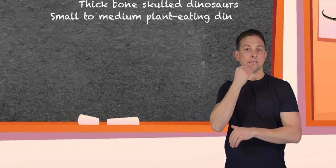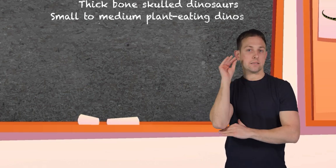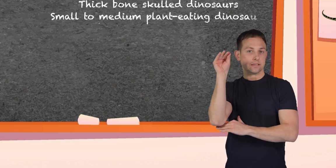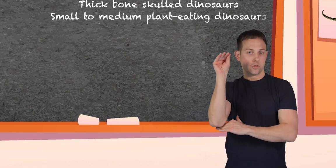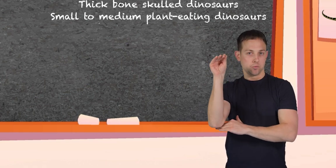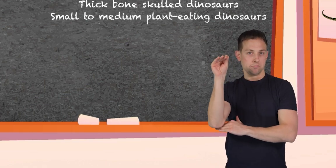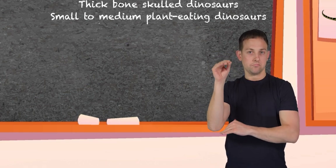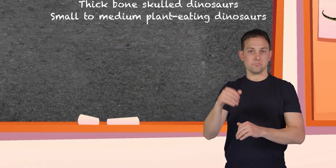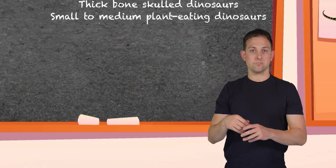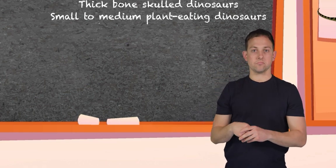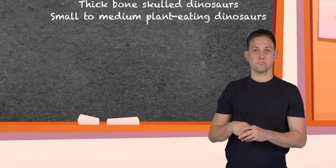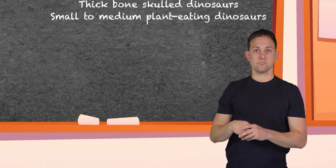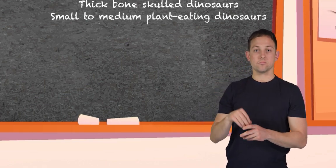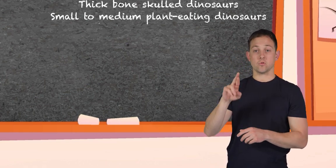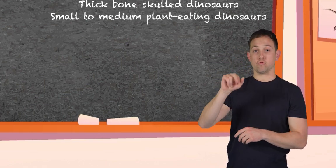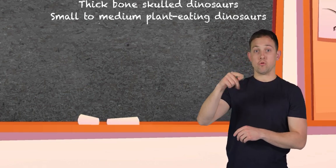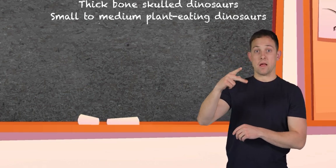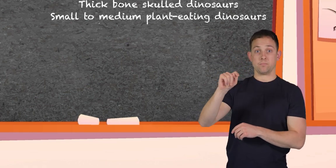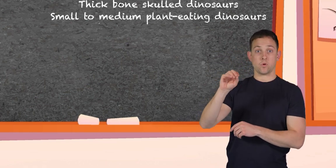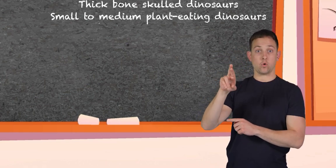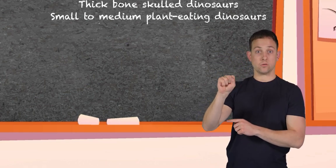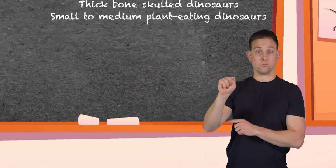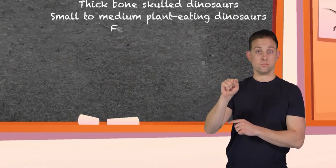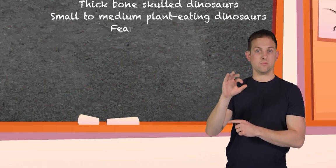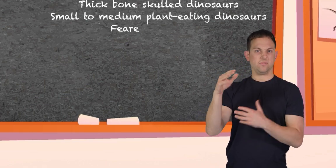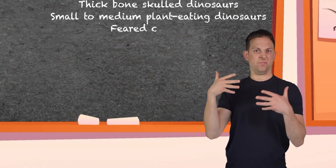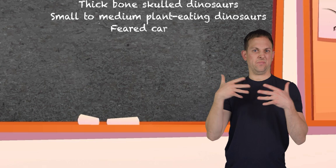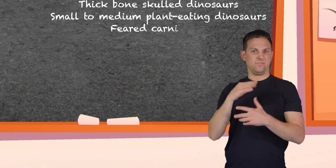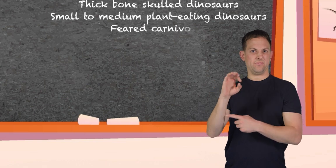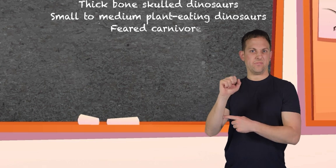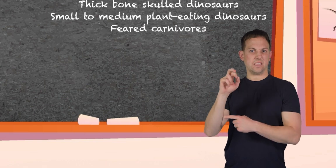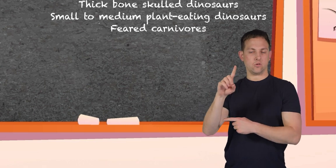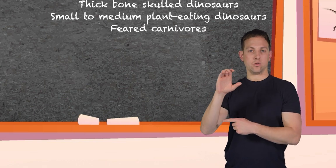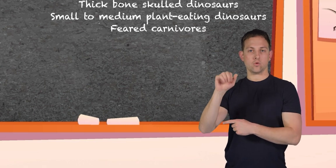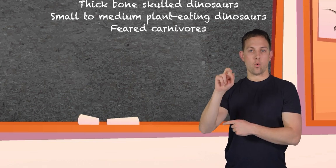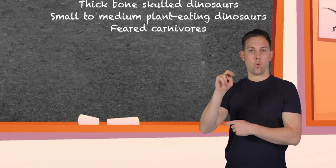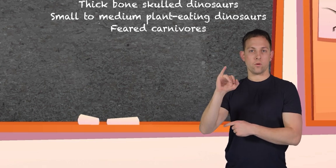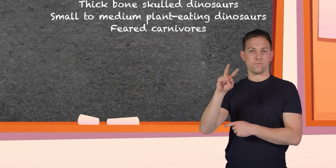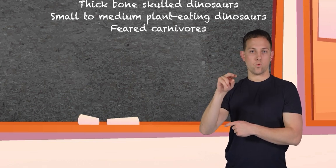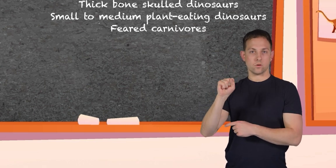plant-eating dinosaurs. Raptors, feared carnivores.